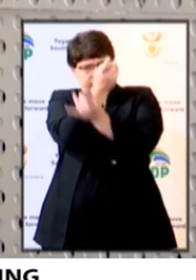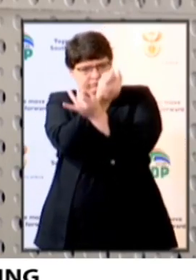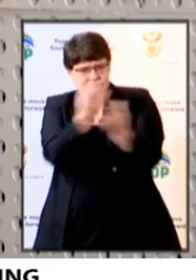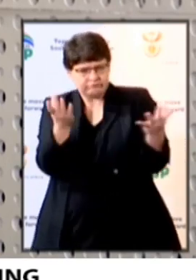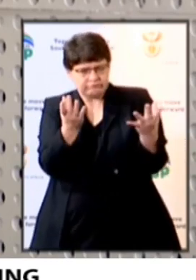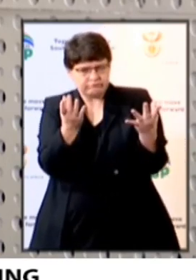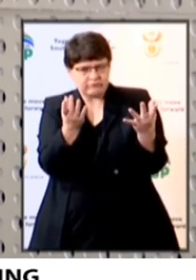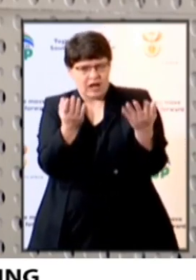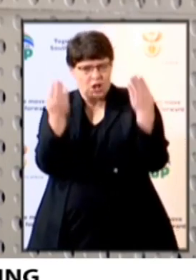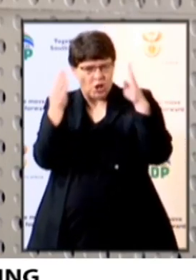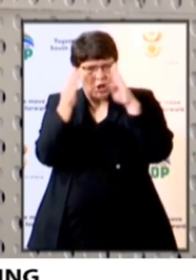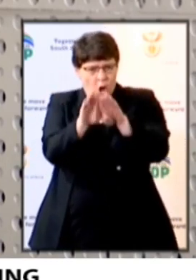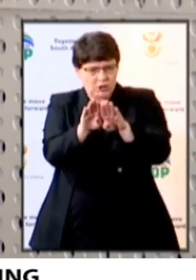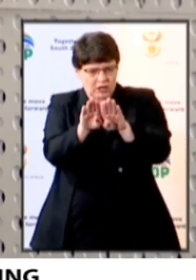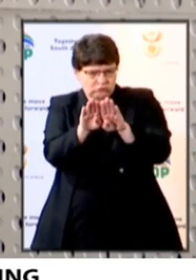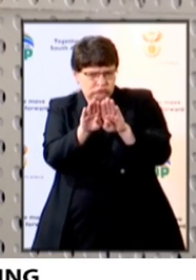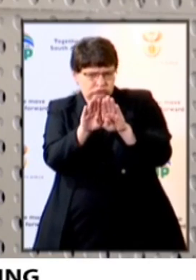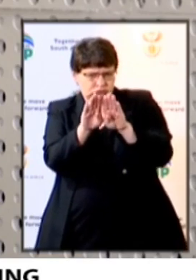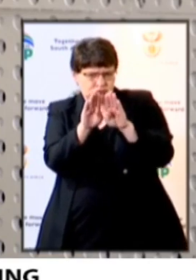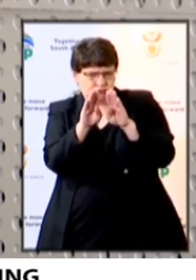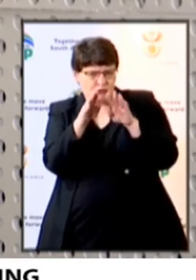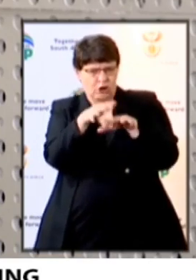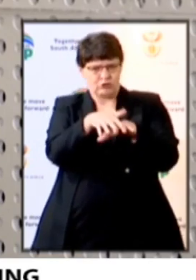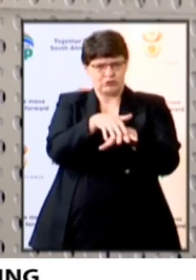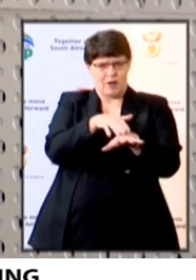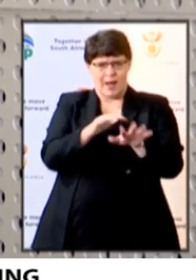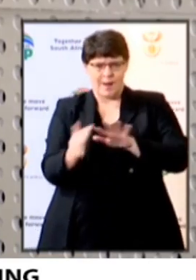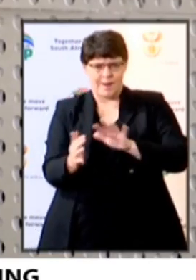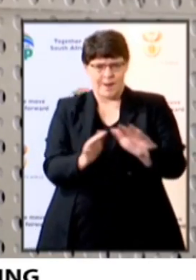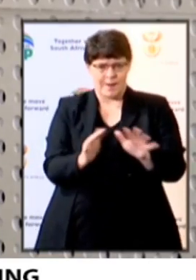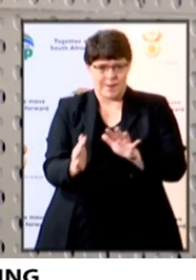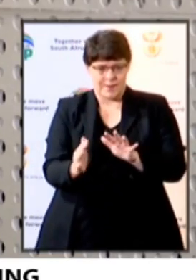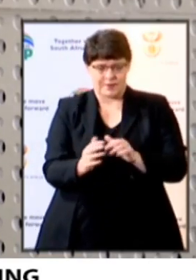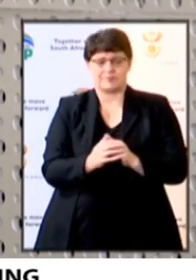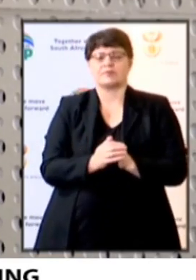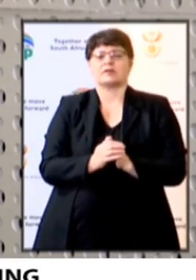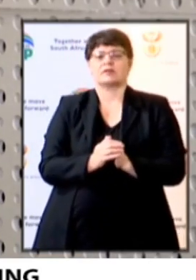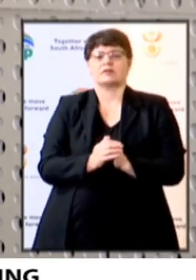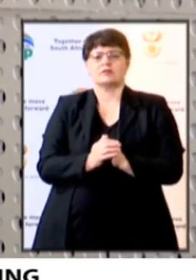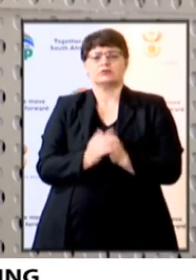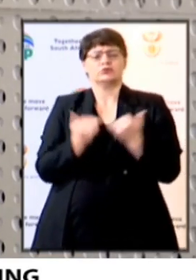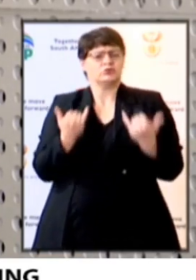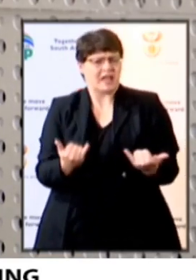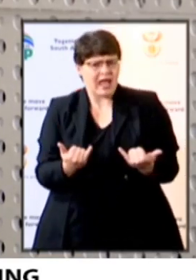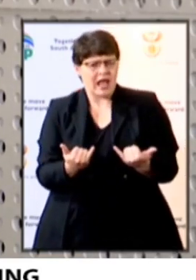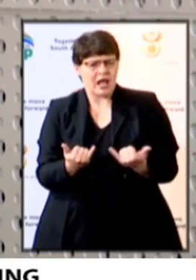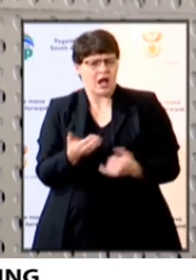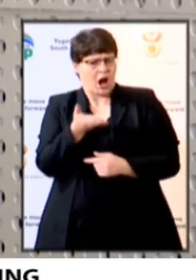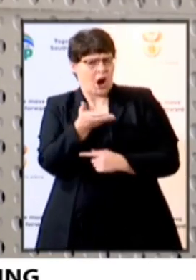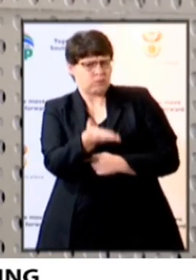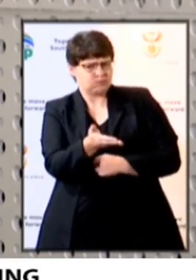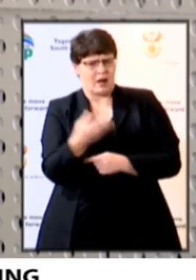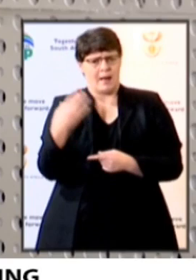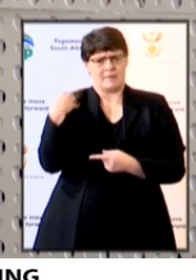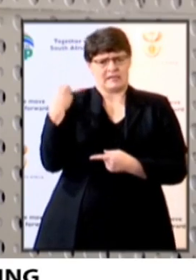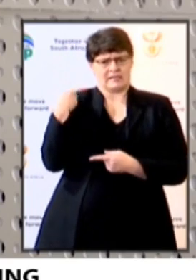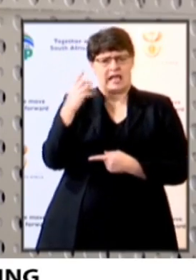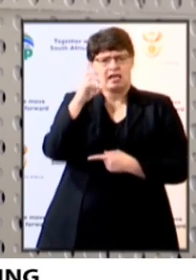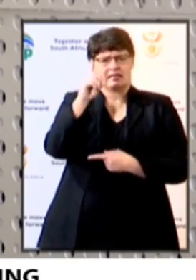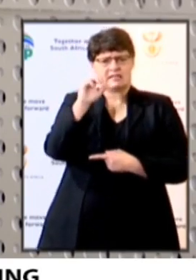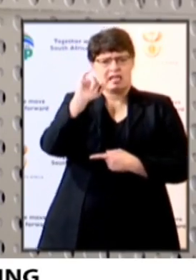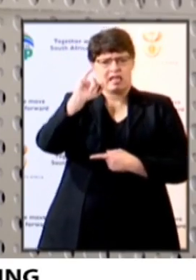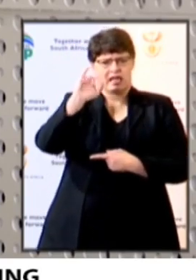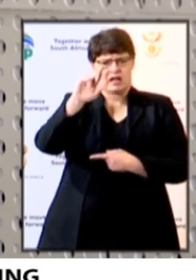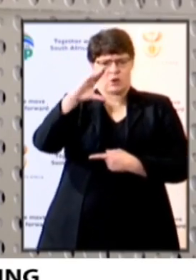the lockdown. We have with us today Minister Nkosazana Dlamini-Zuma and